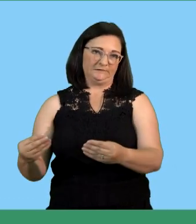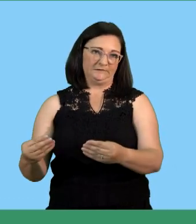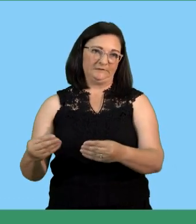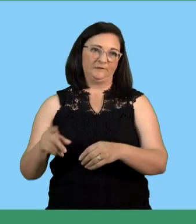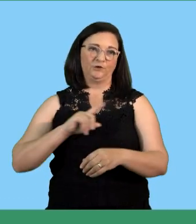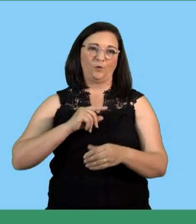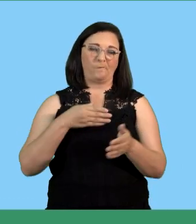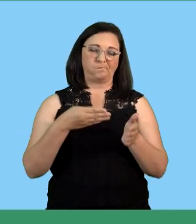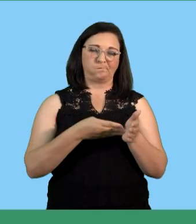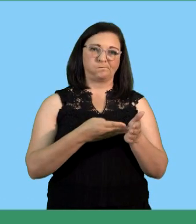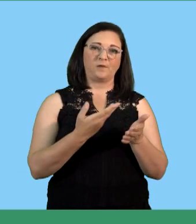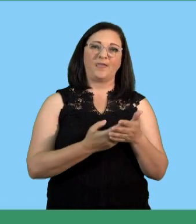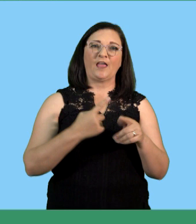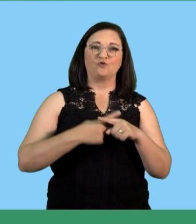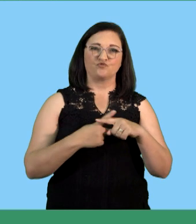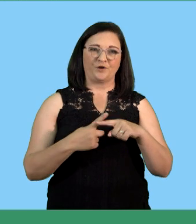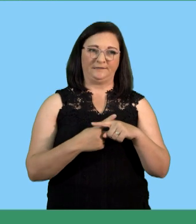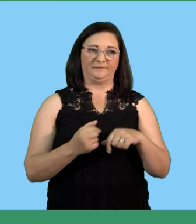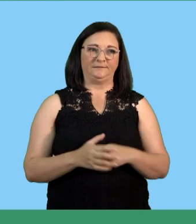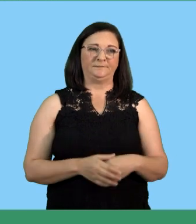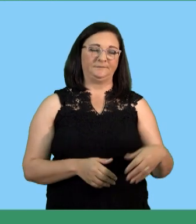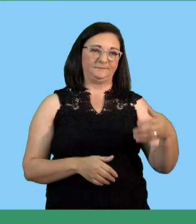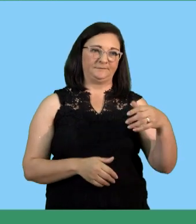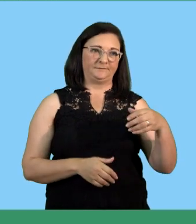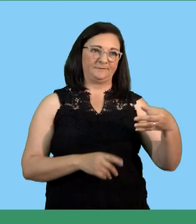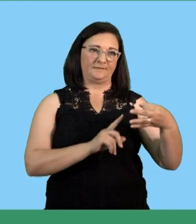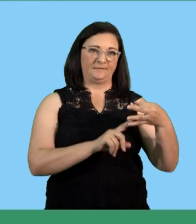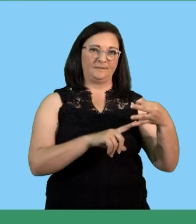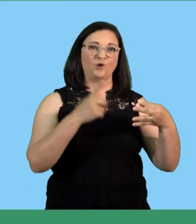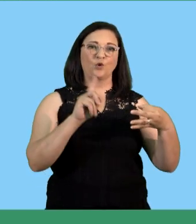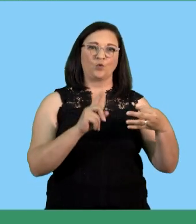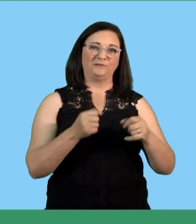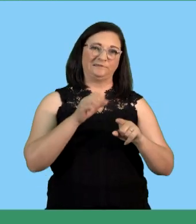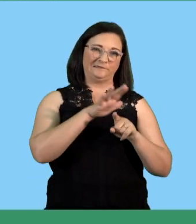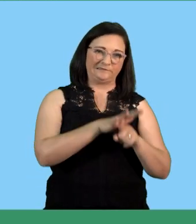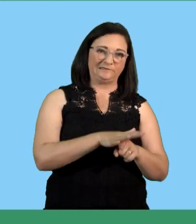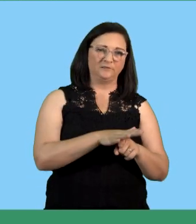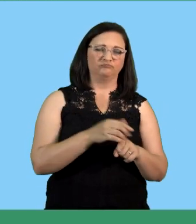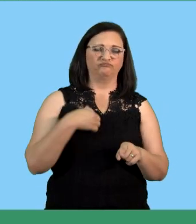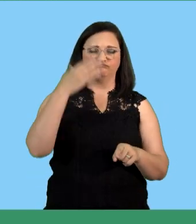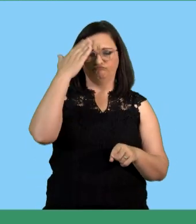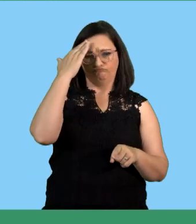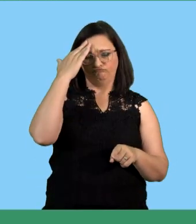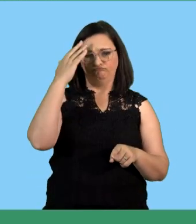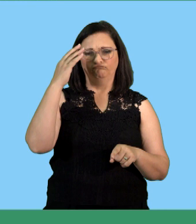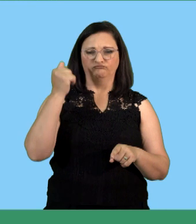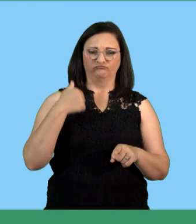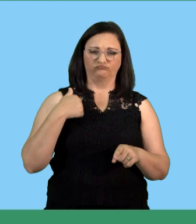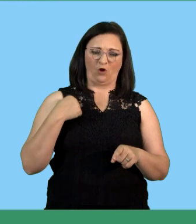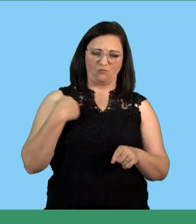their BBBEE rating. Lastly, we looked at discrimination. We said it's the intentional, unjust,